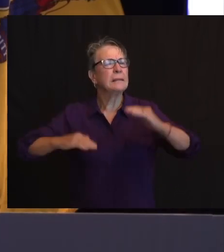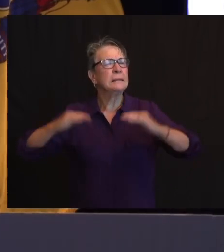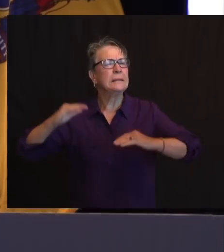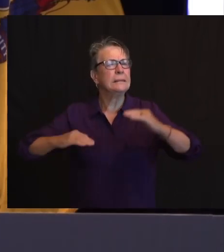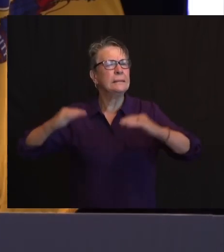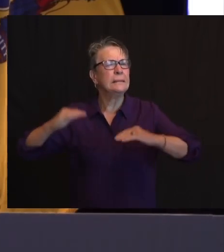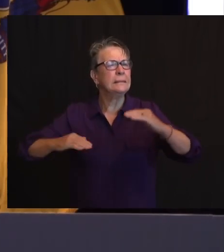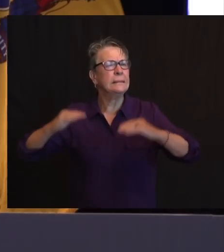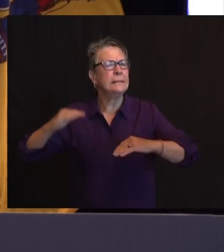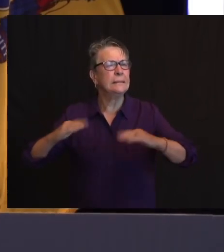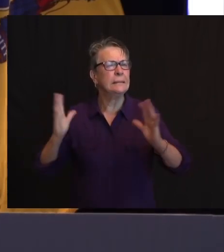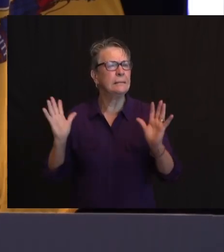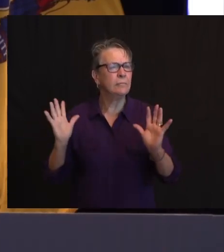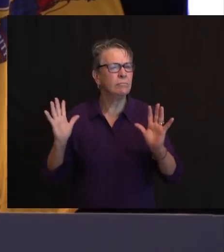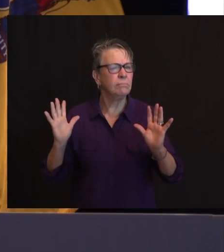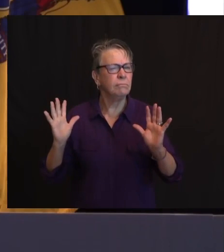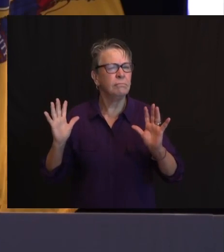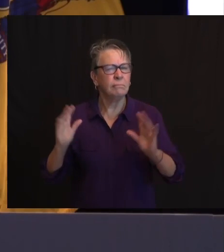Hi, Governor.